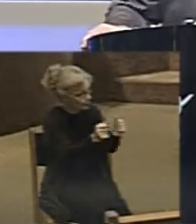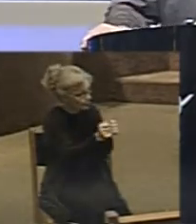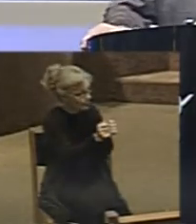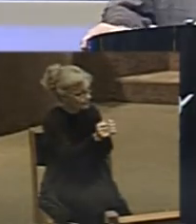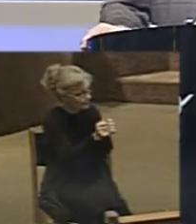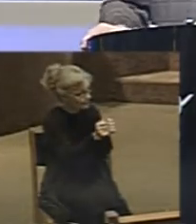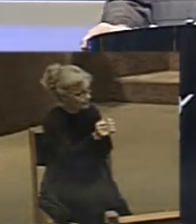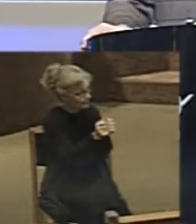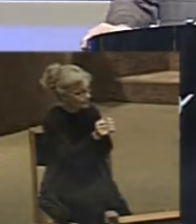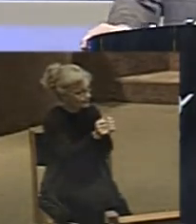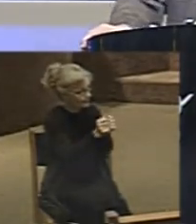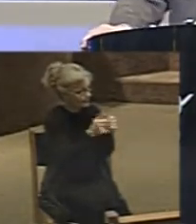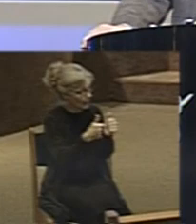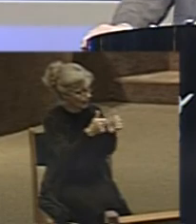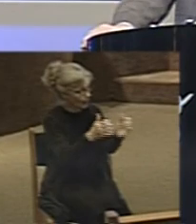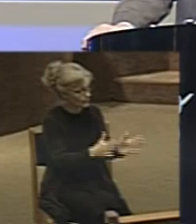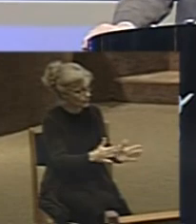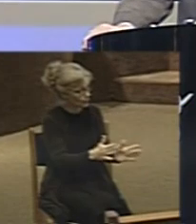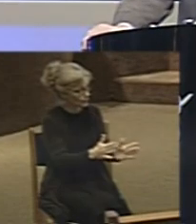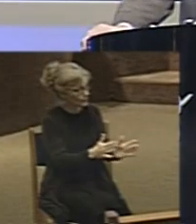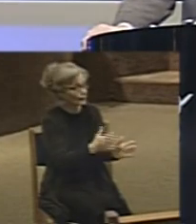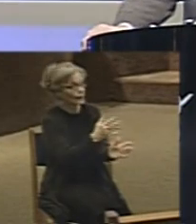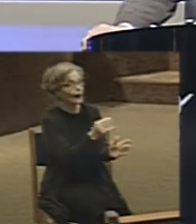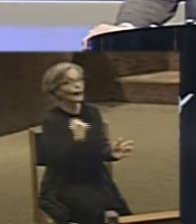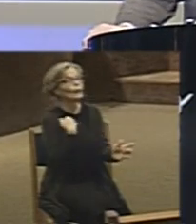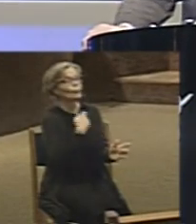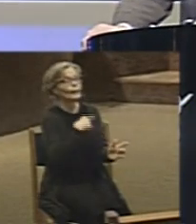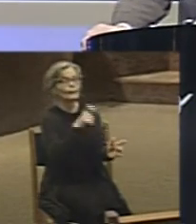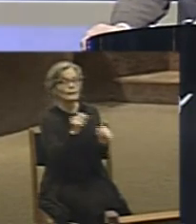upon which we have been commanded to stand.